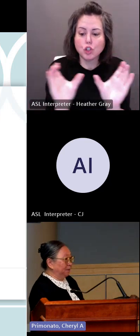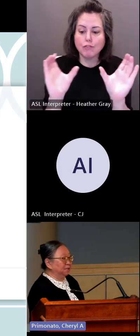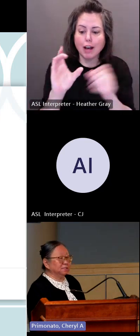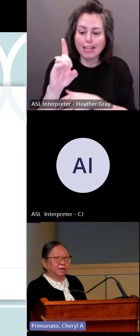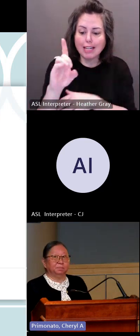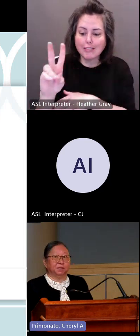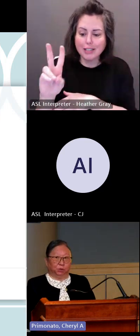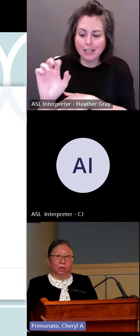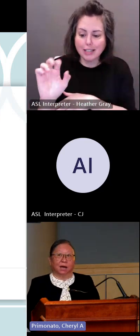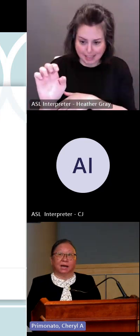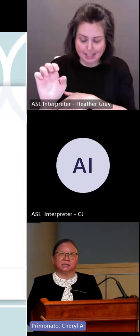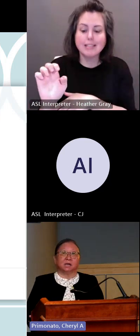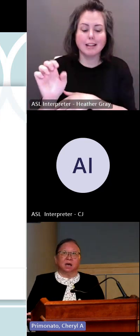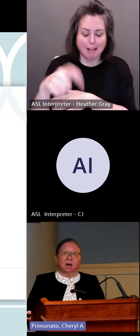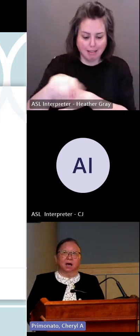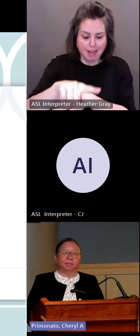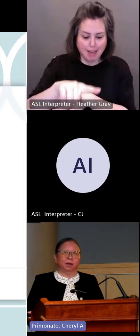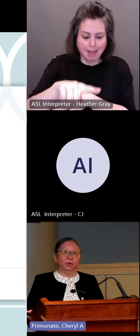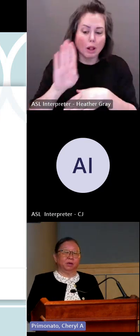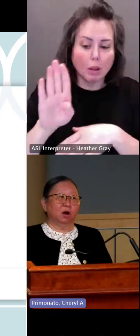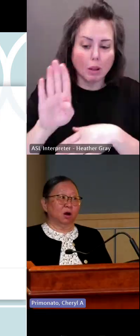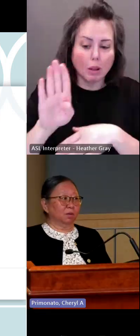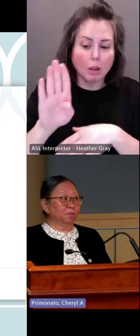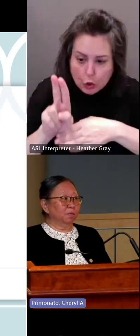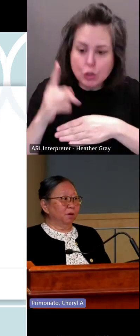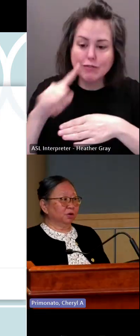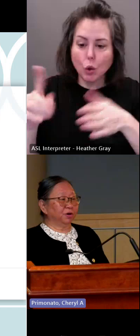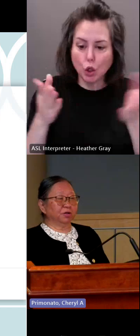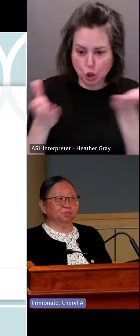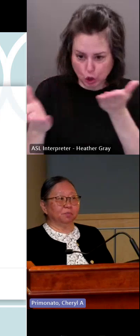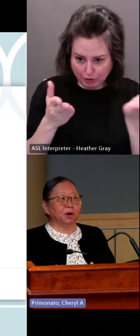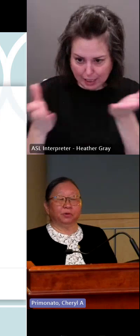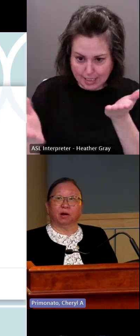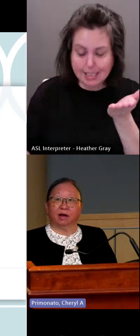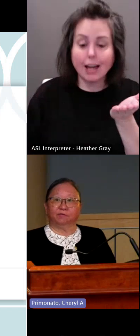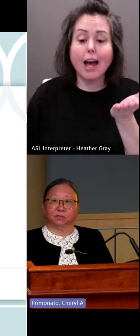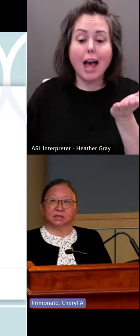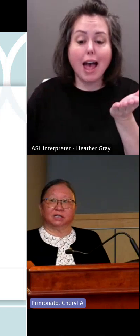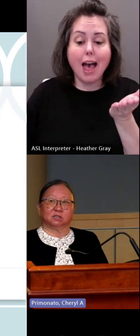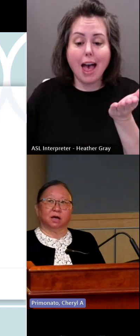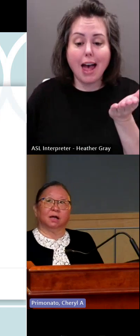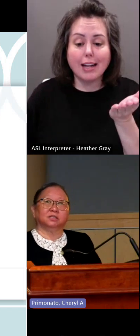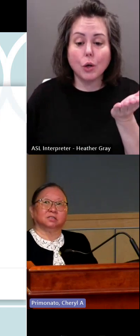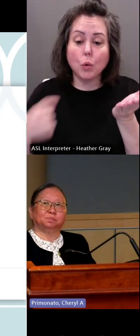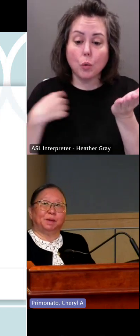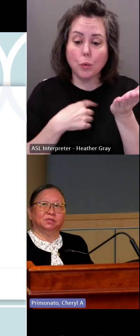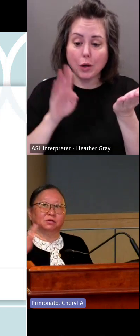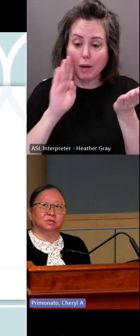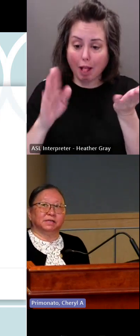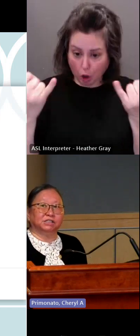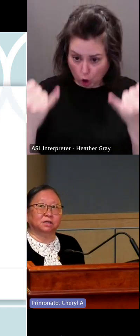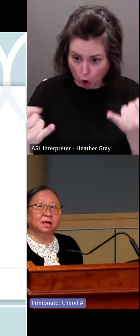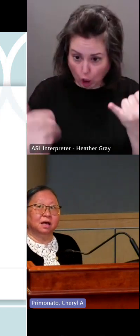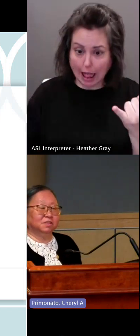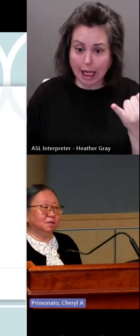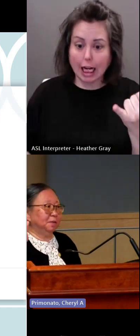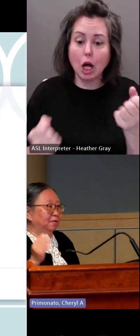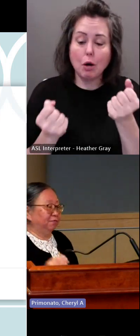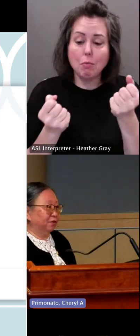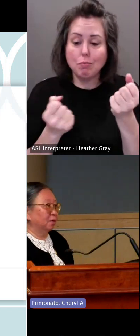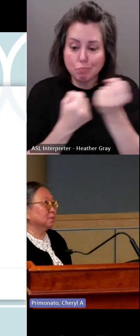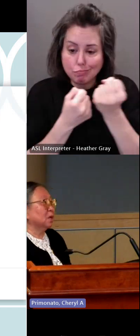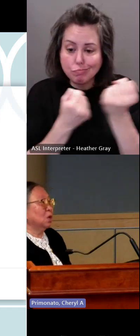and DBs can be utilized. And we are currently promoting our efforts and to expand the utilization